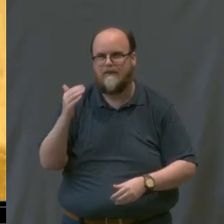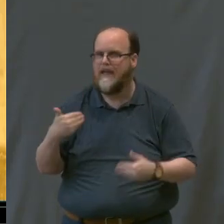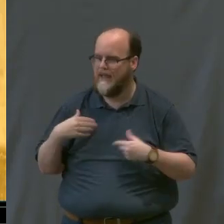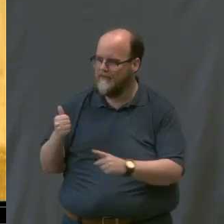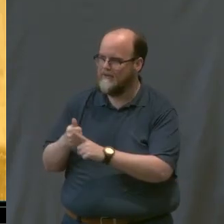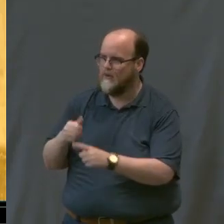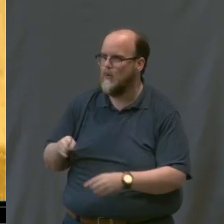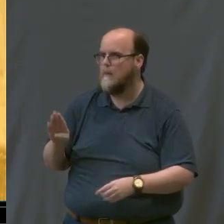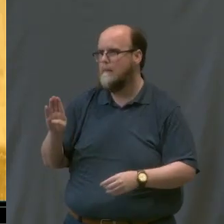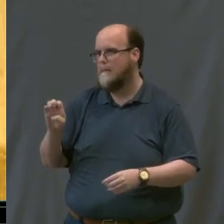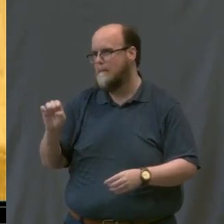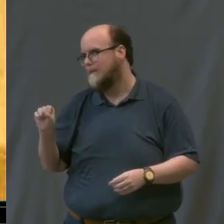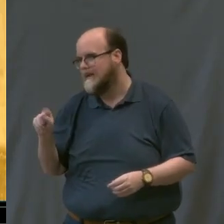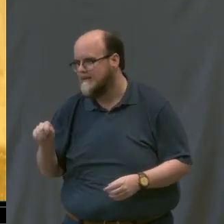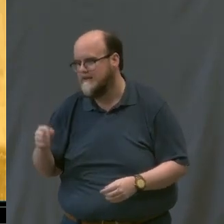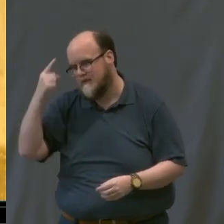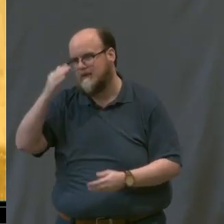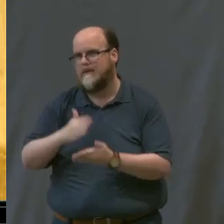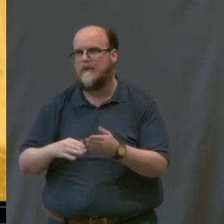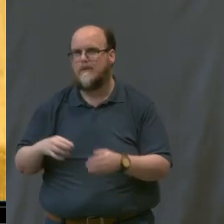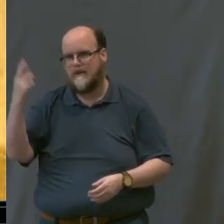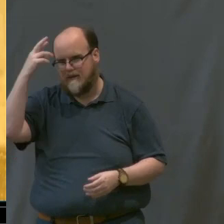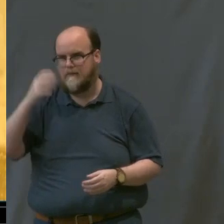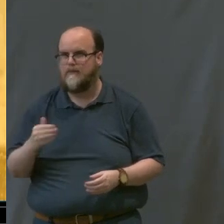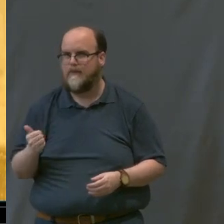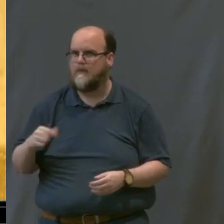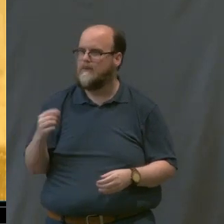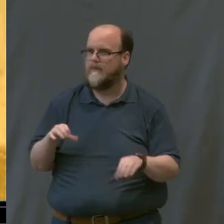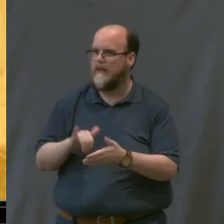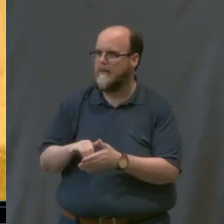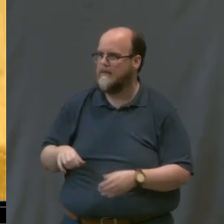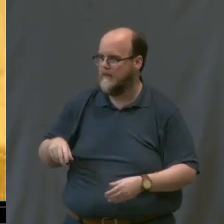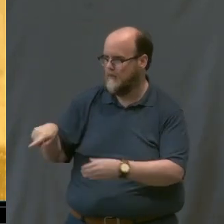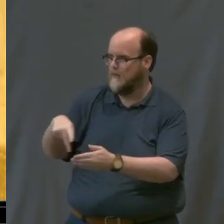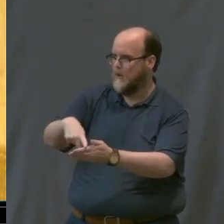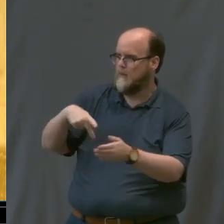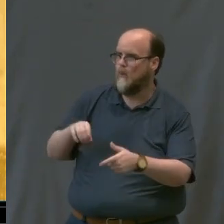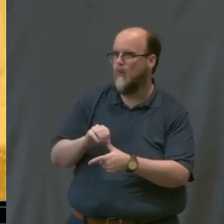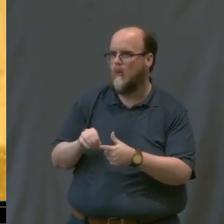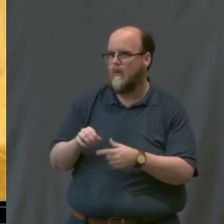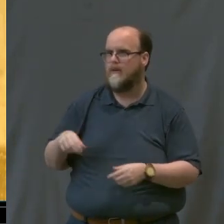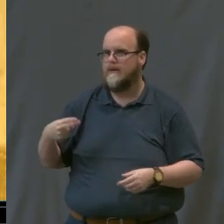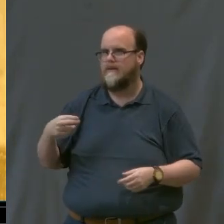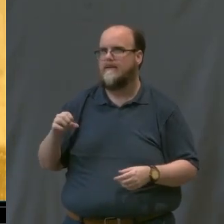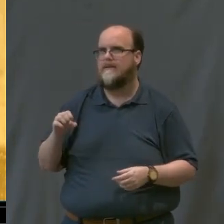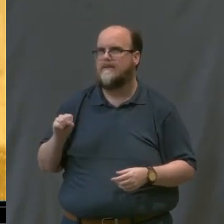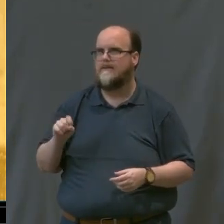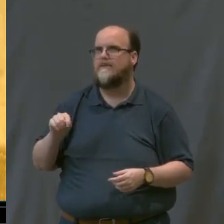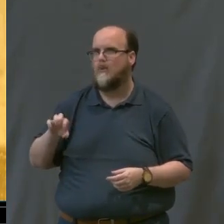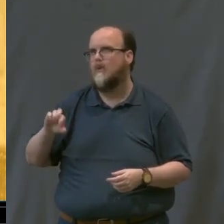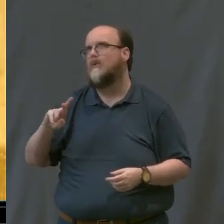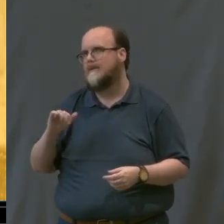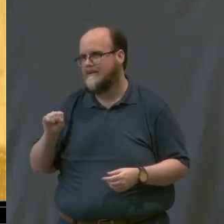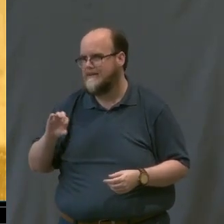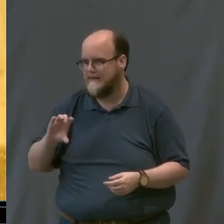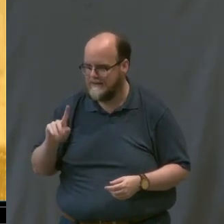own beast for some reason. Anyone who does that, they're either a premillennialist or they are a historicist. I